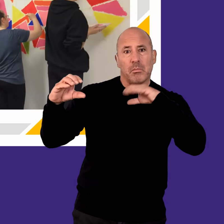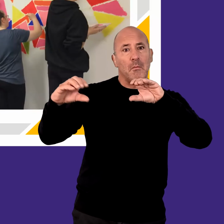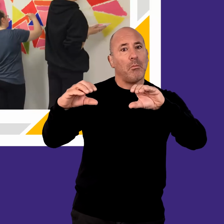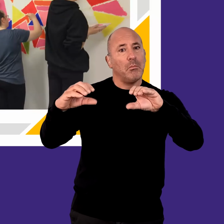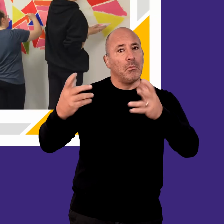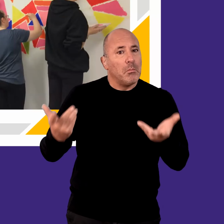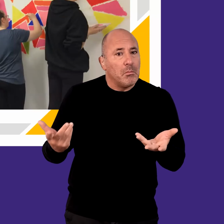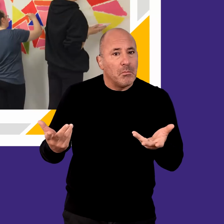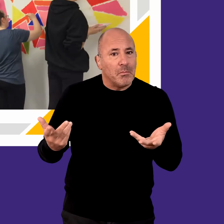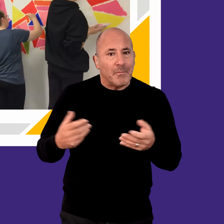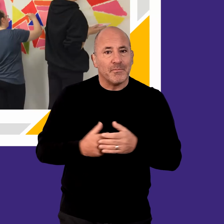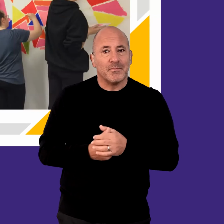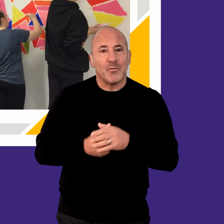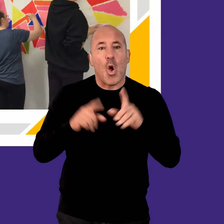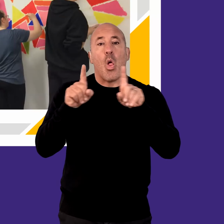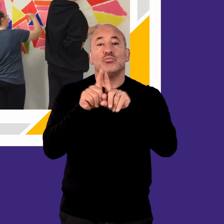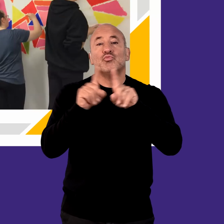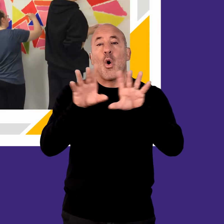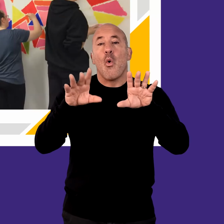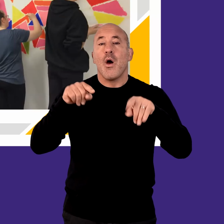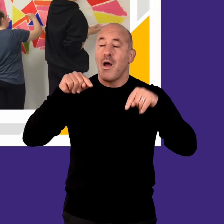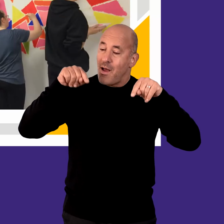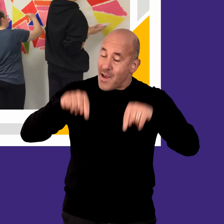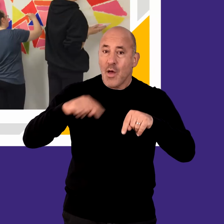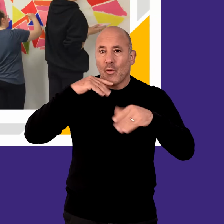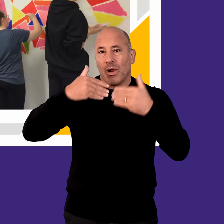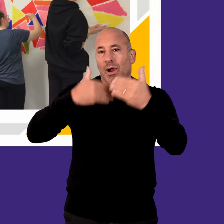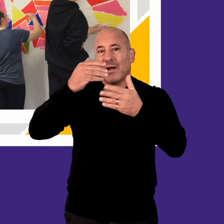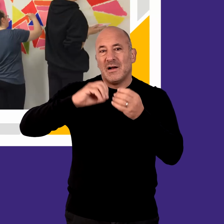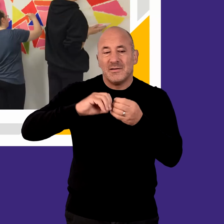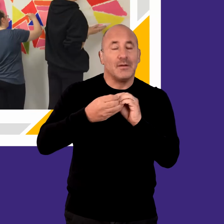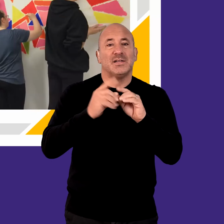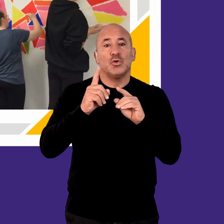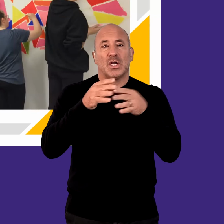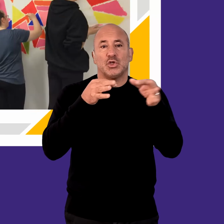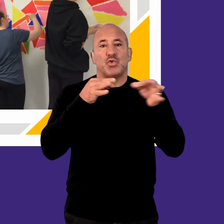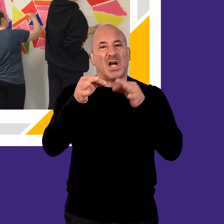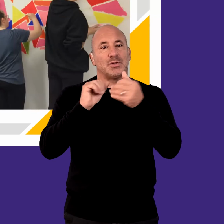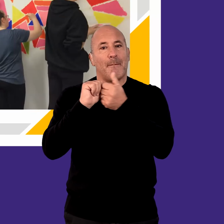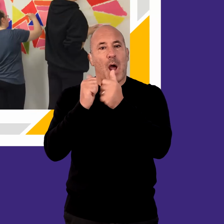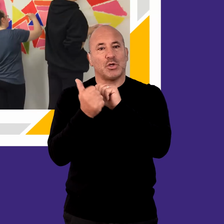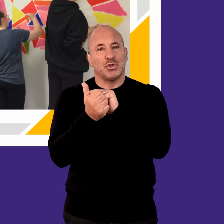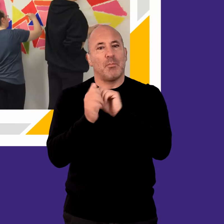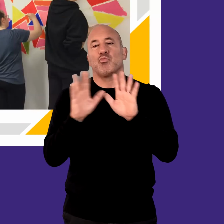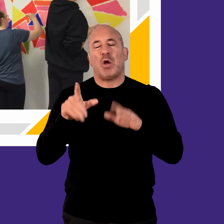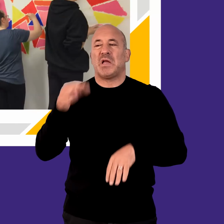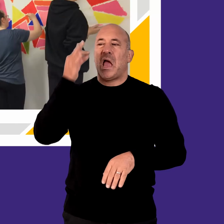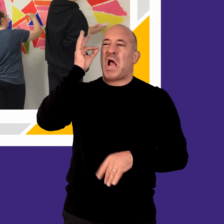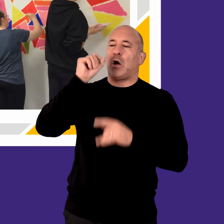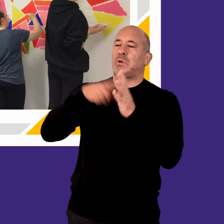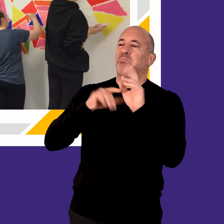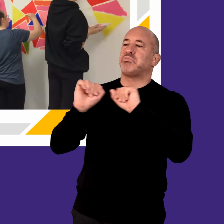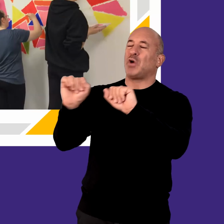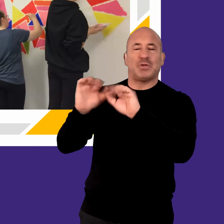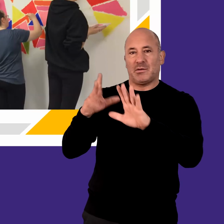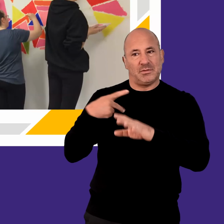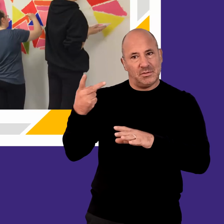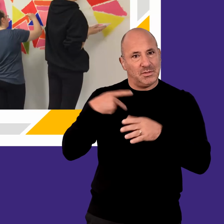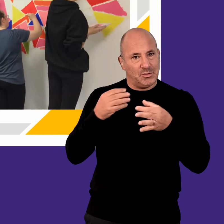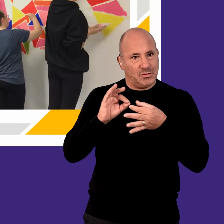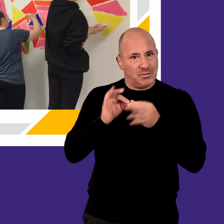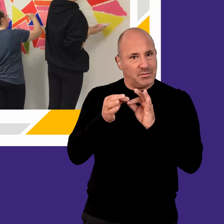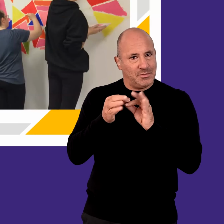about establishing an equal relationship, and about making sure that this developed into a strategic partnership and didn't end up just being a